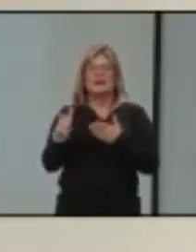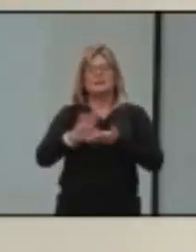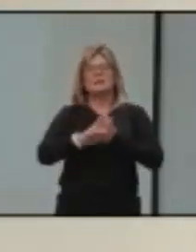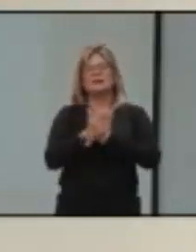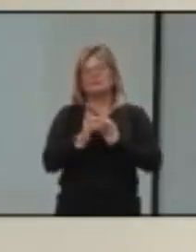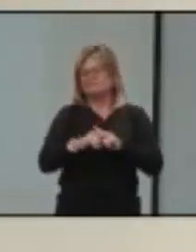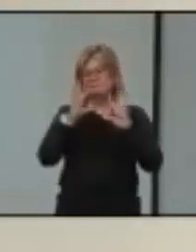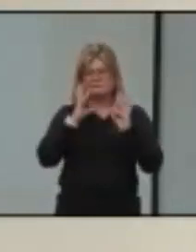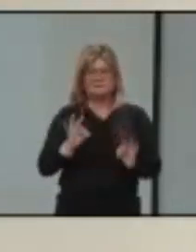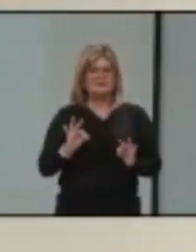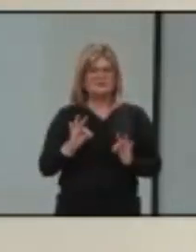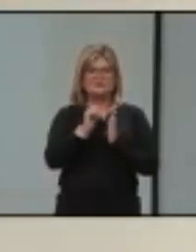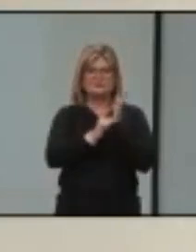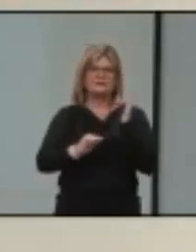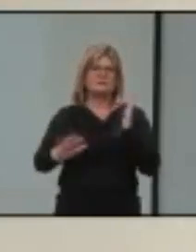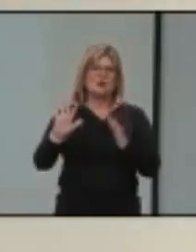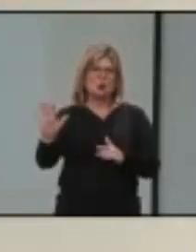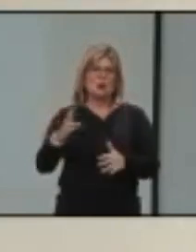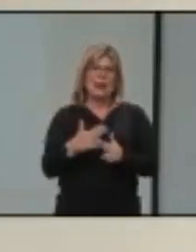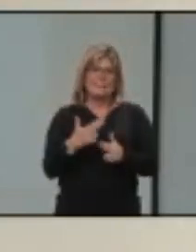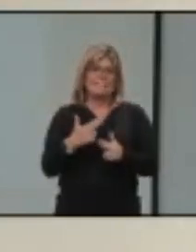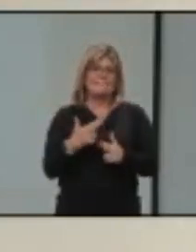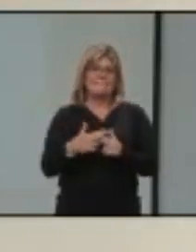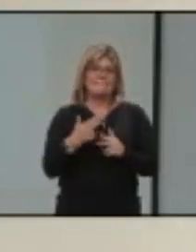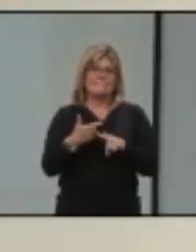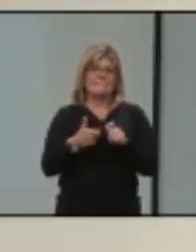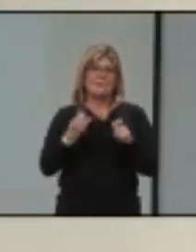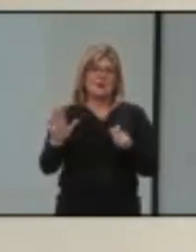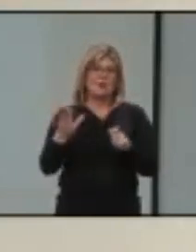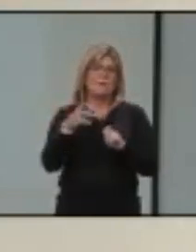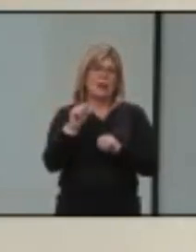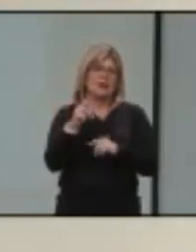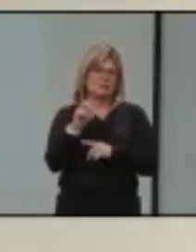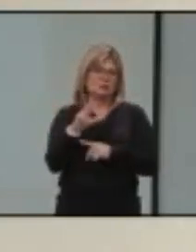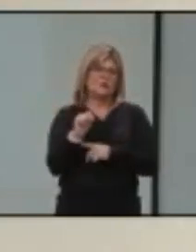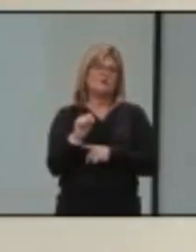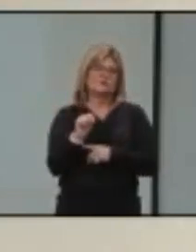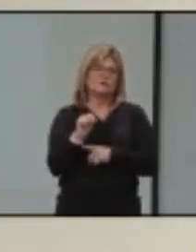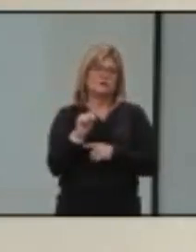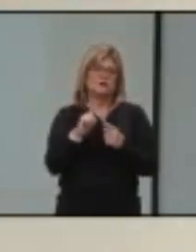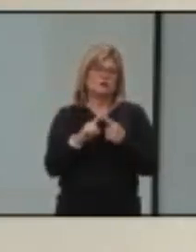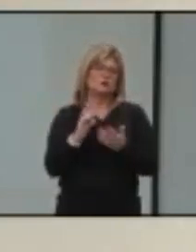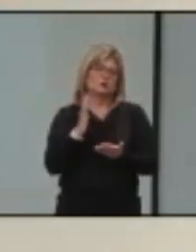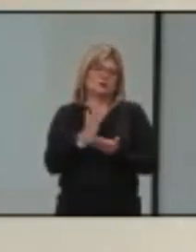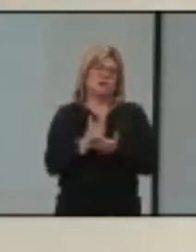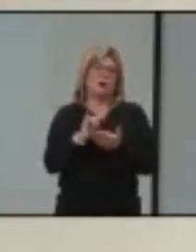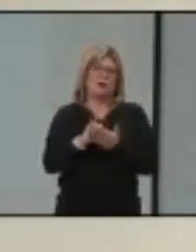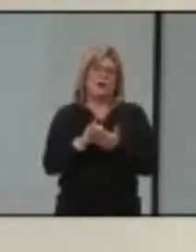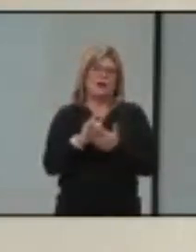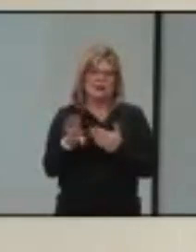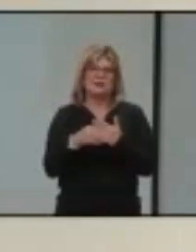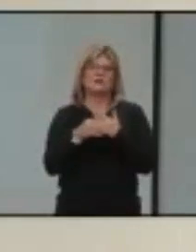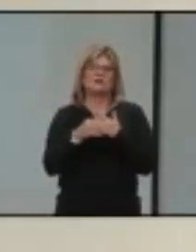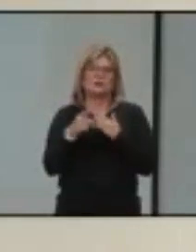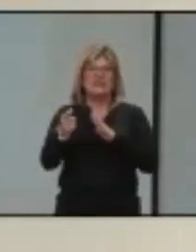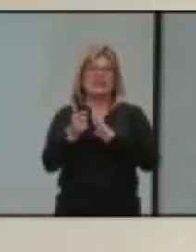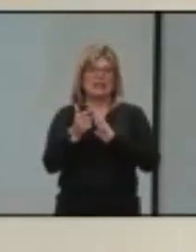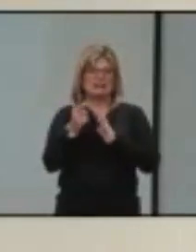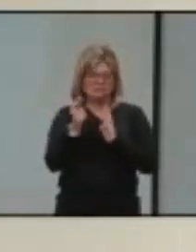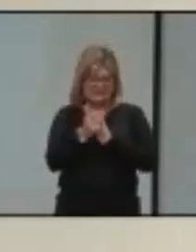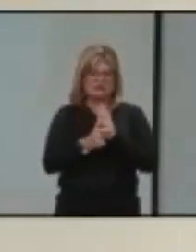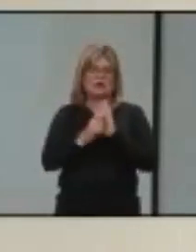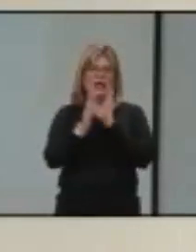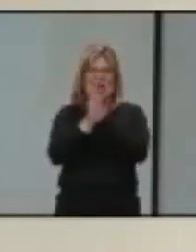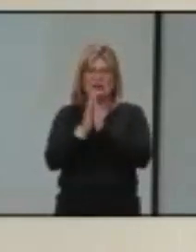decided to remove her middle name from her passport, from her license, just in general. So she legally removed her middle